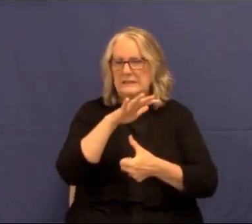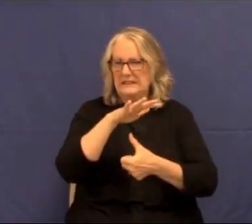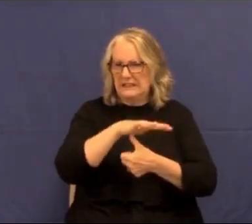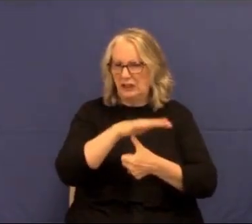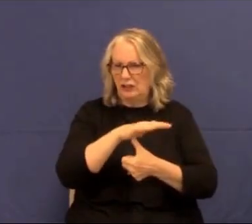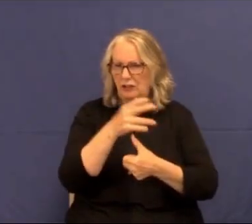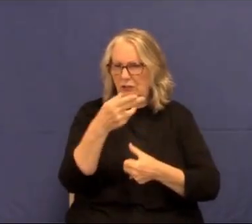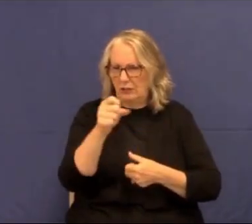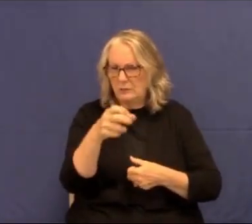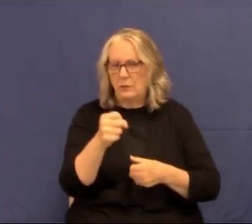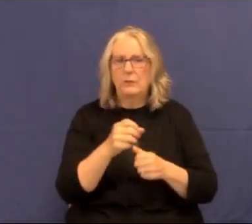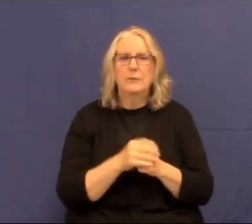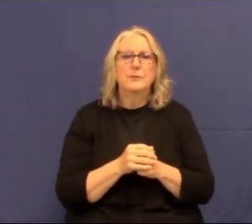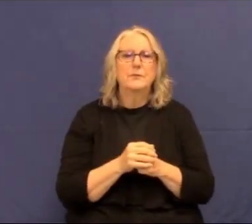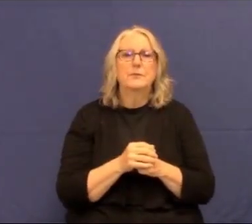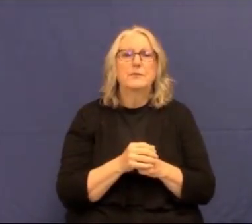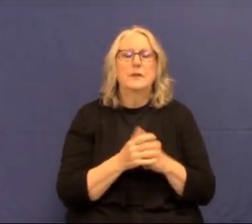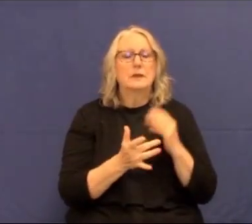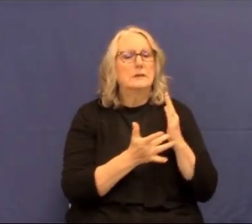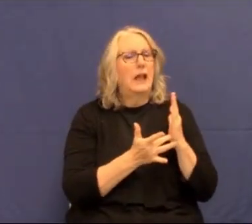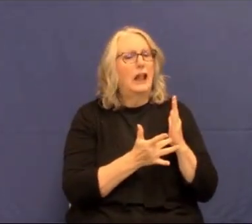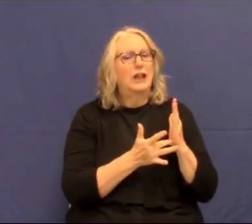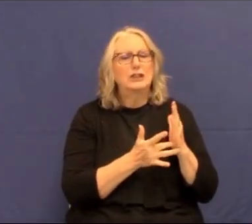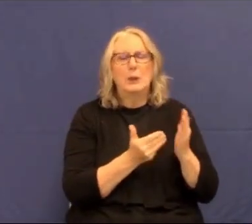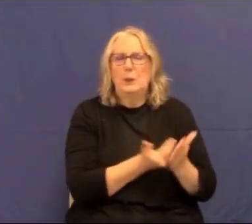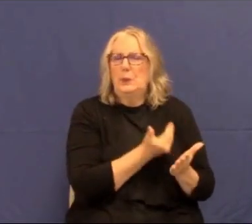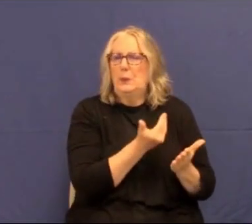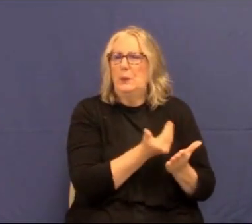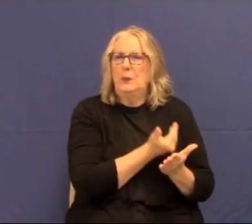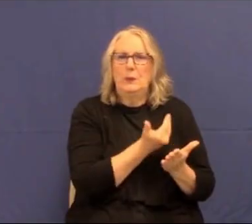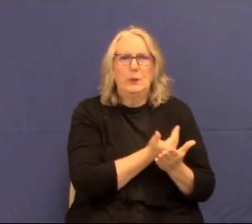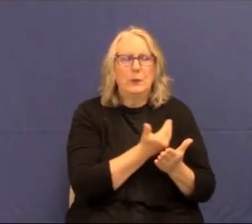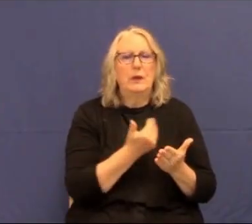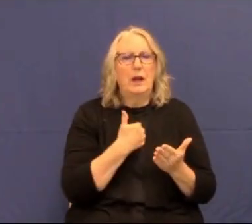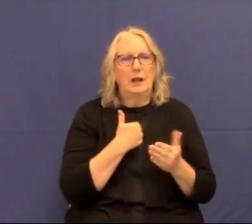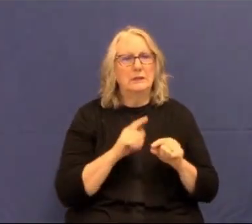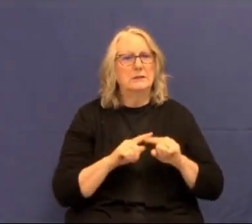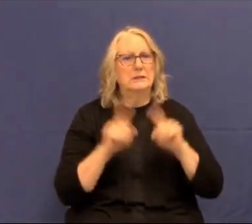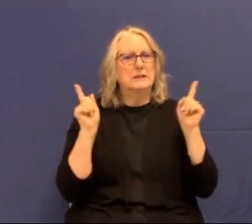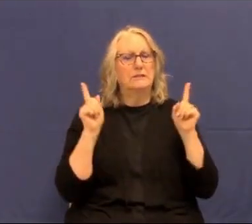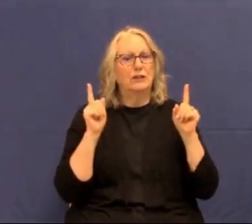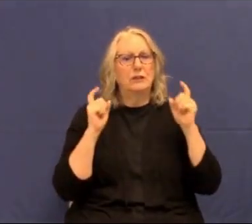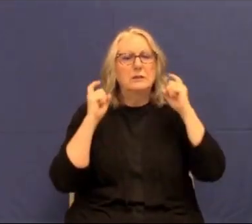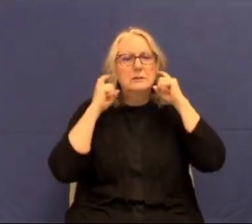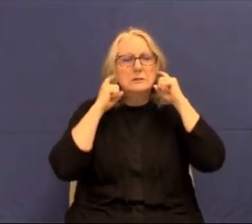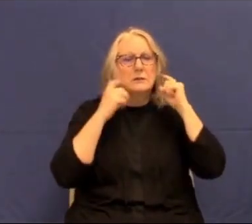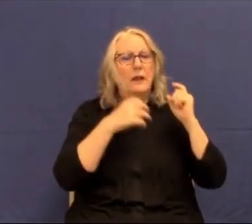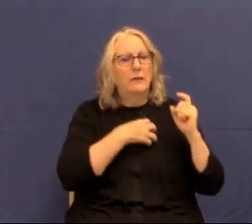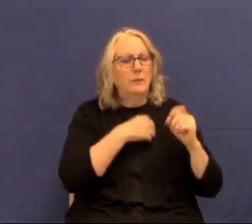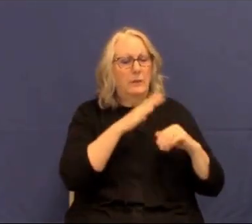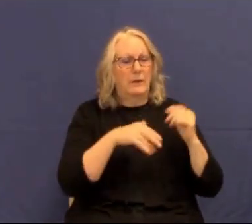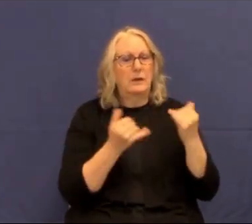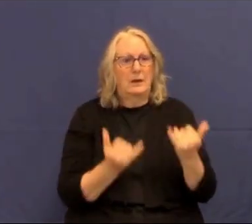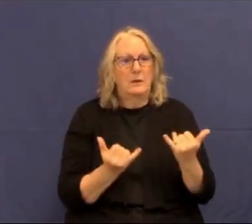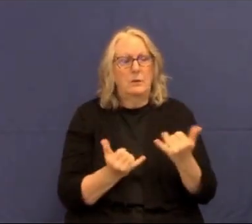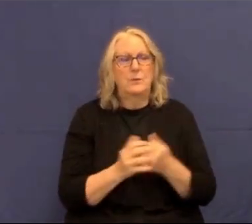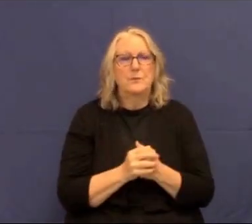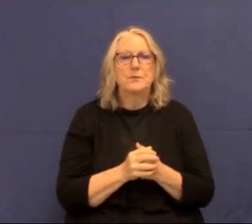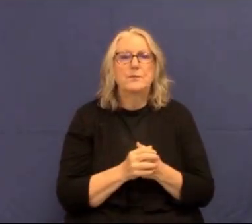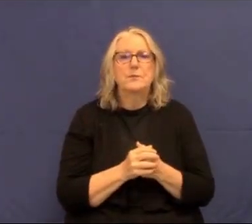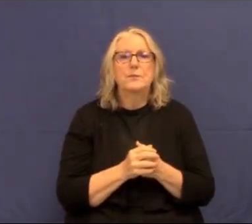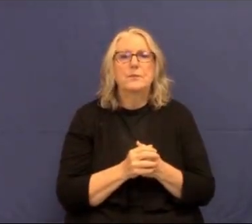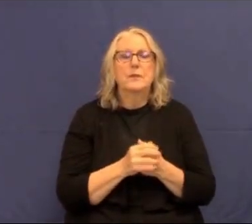I was a senior in high school, uh, the technology was very new, and I actually had a different stethoscope than what I have now,